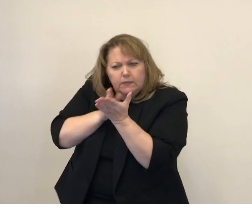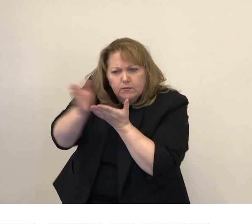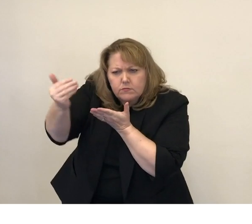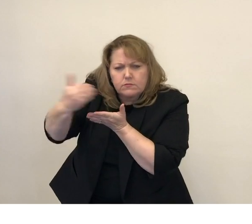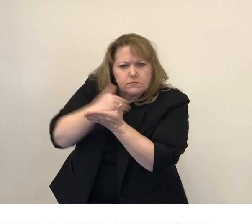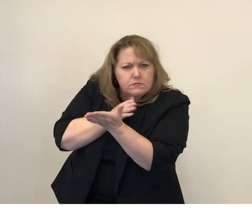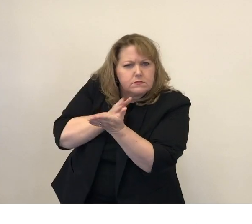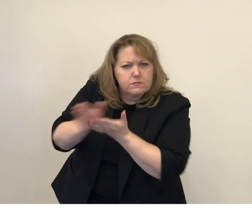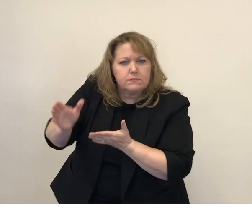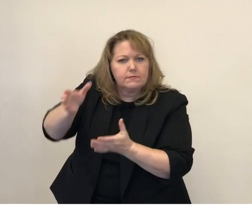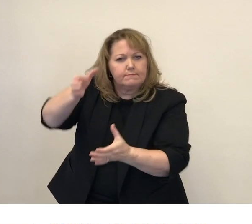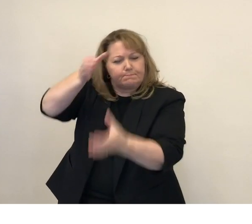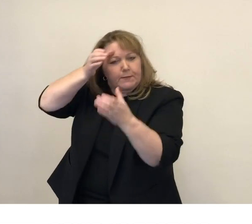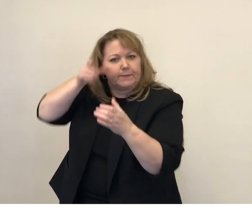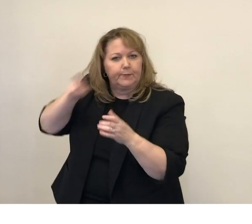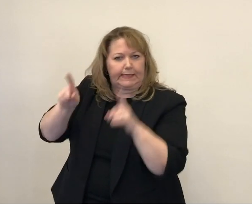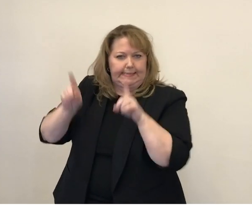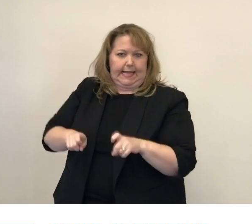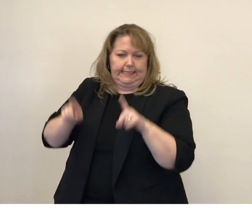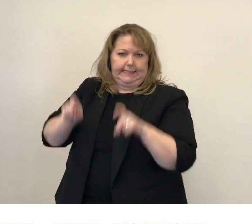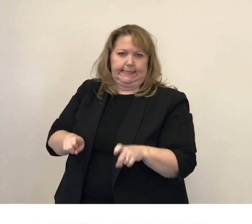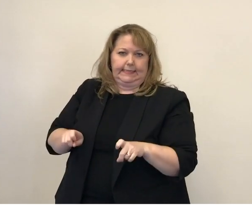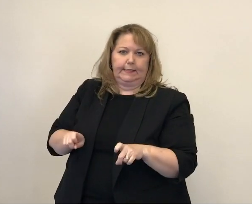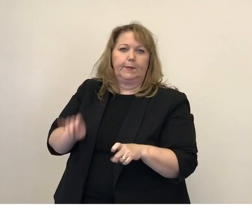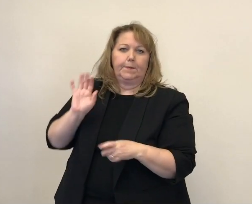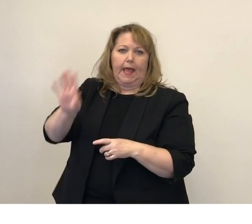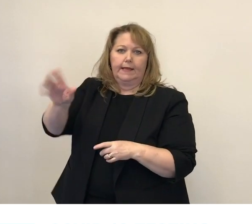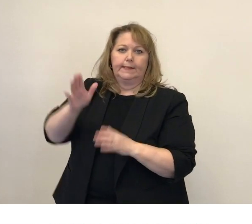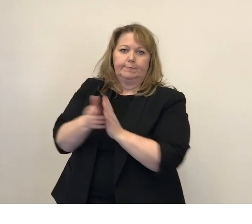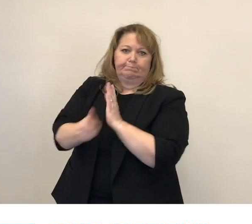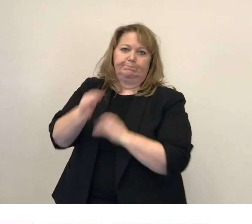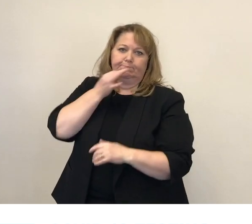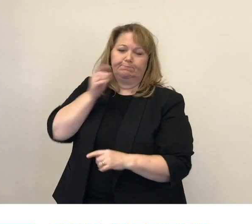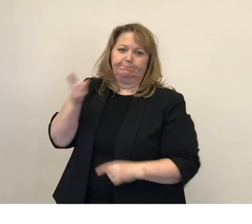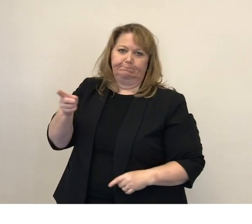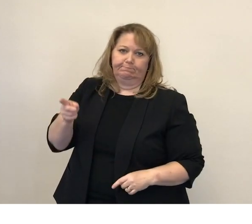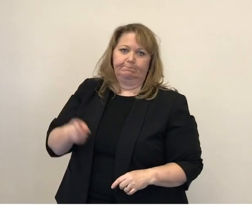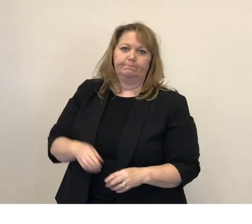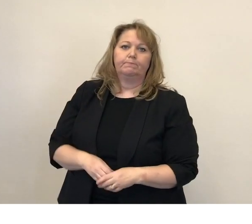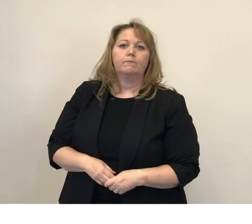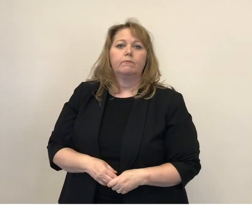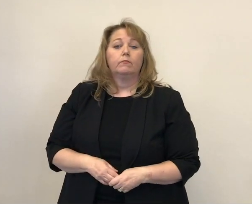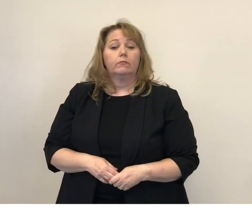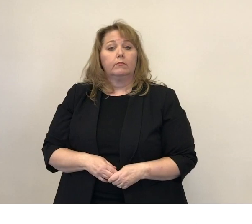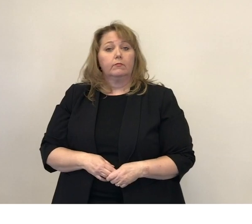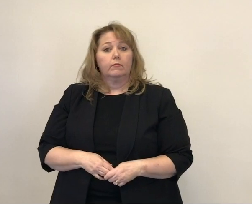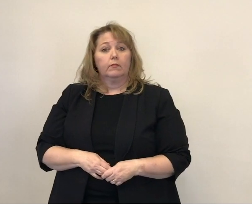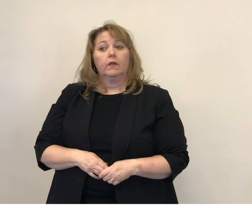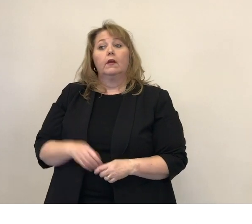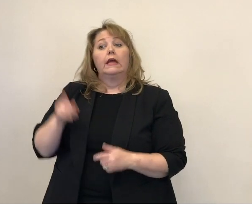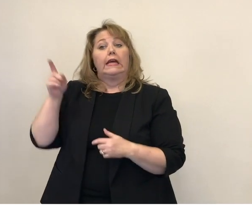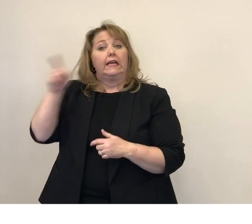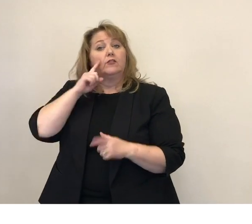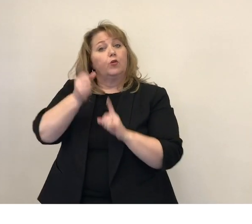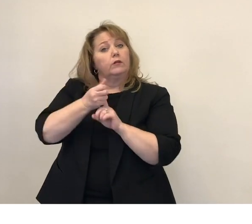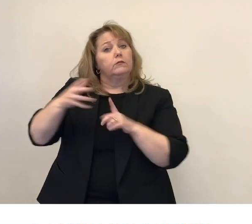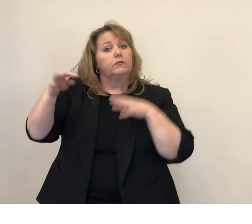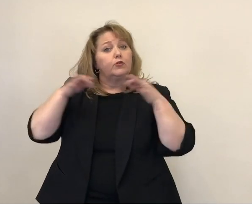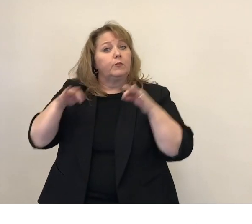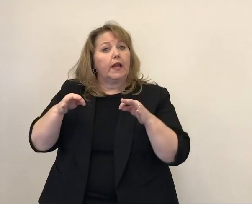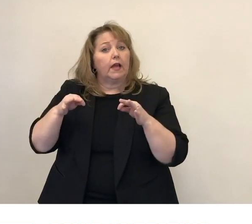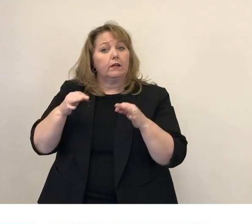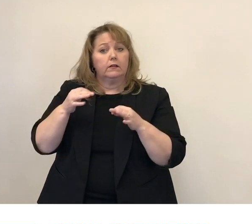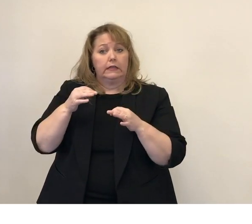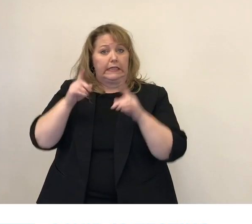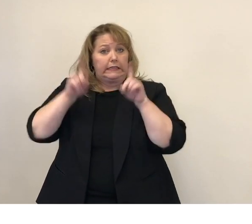have Dr. Pandori here as an expert to help further explain what we have done with testing, what challenges we're facing as a state,